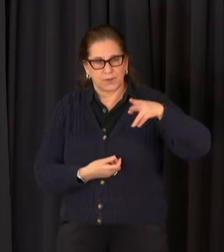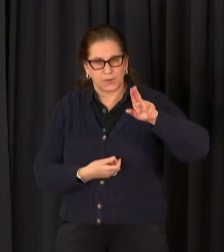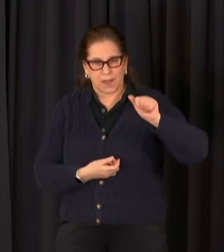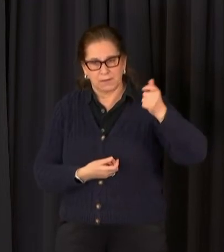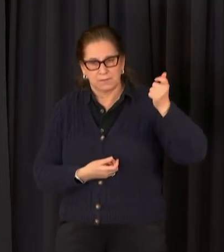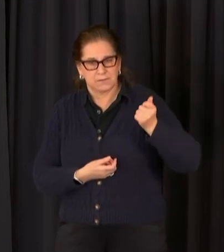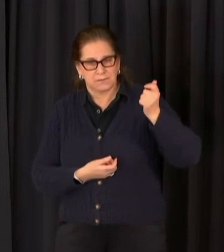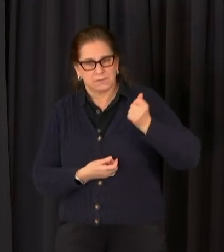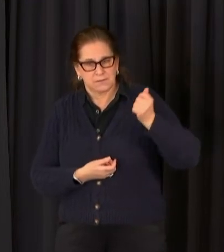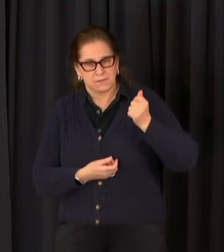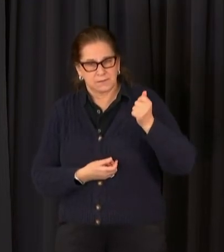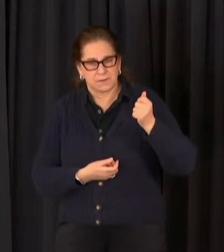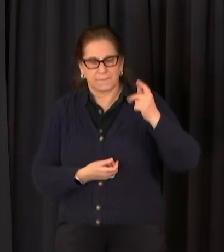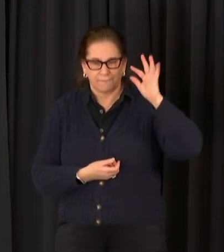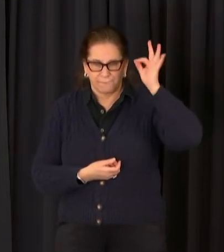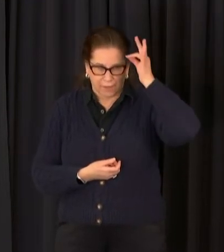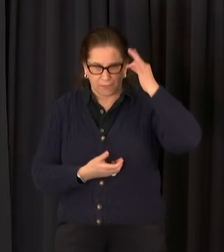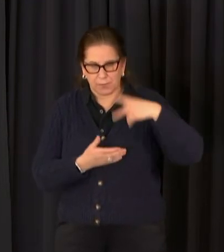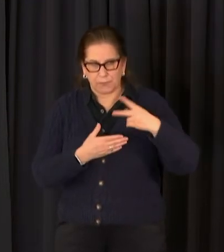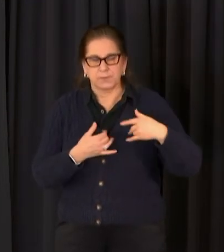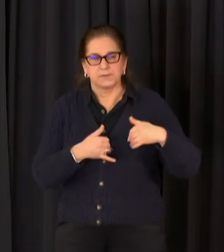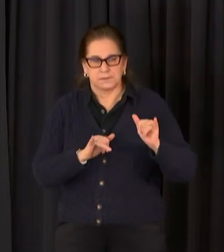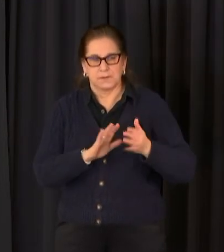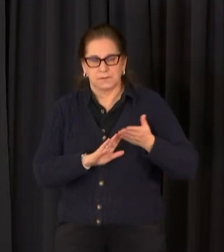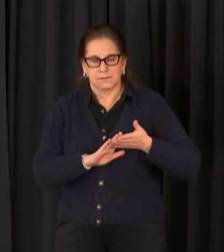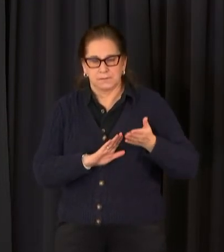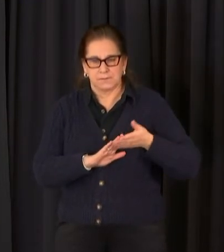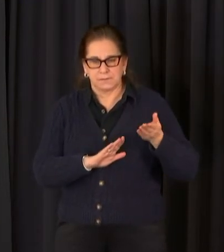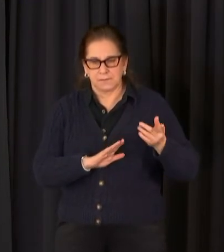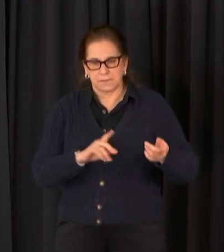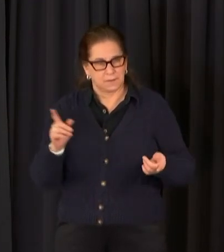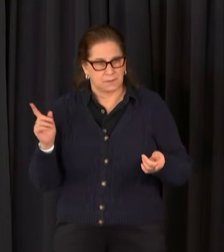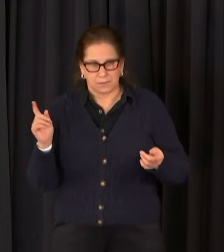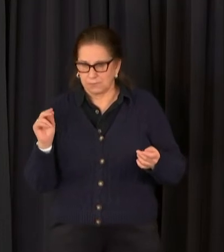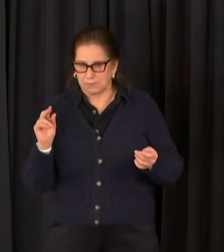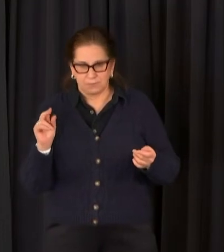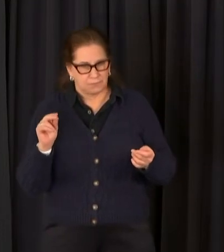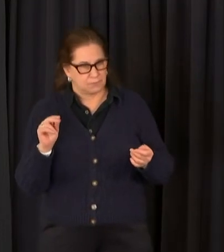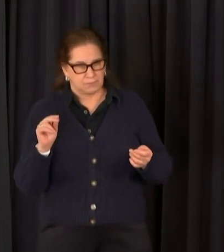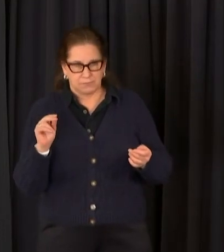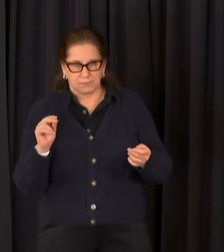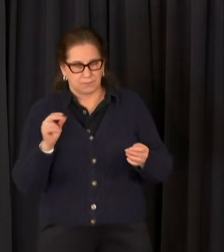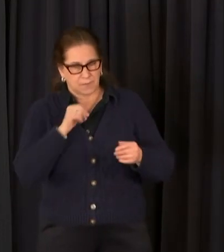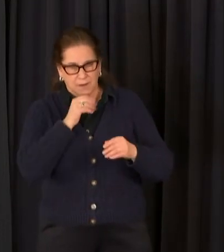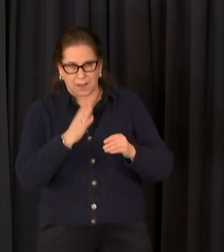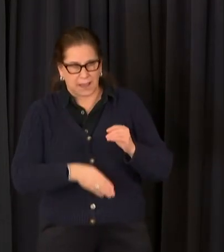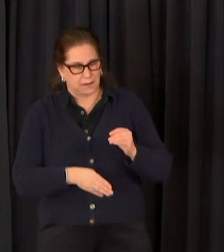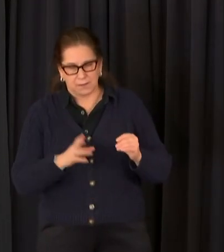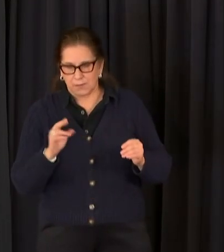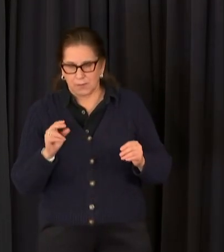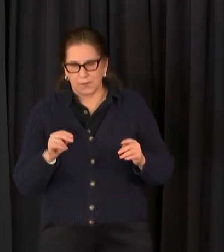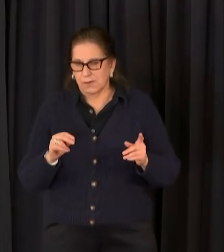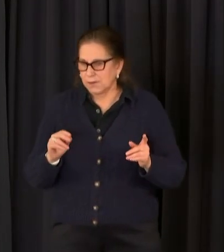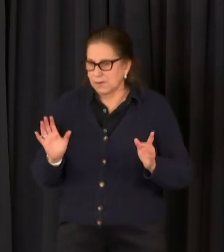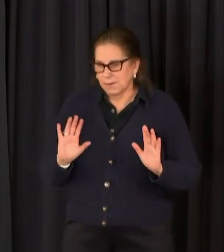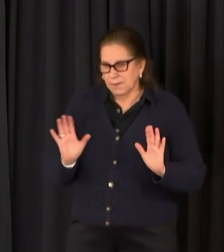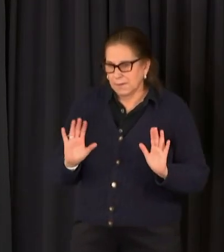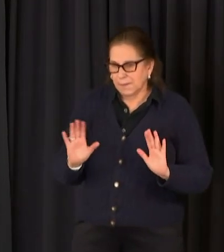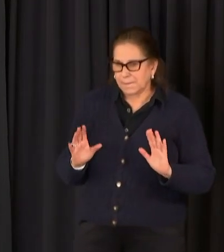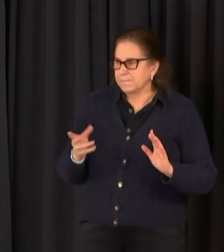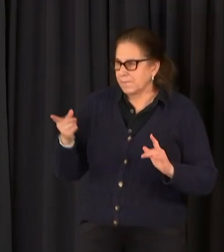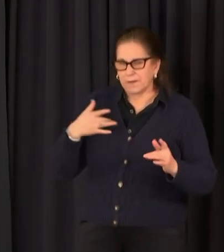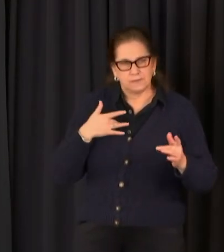the program is still happening as we speak. Okay, and it never ended? No, it did not. Okay, because that was what the stimulus was about, was the concern it was going